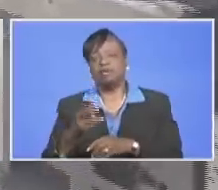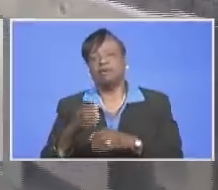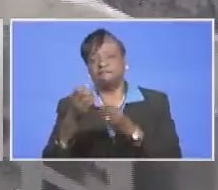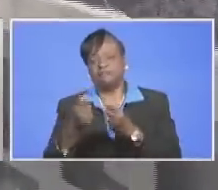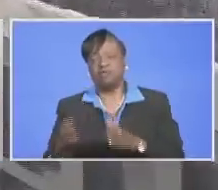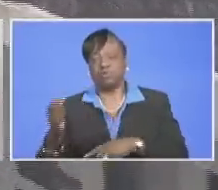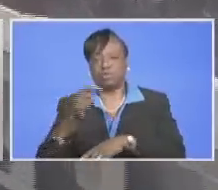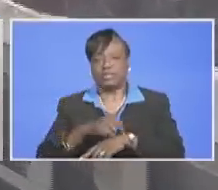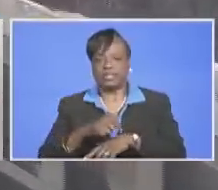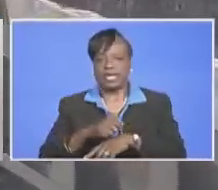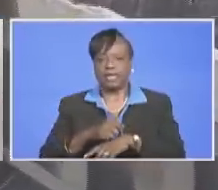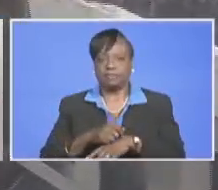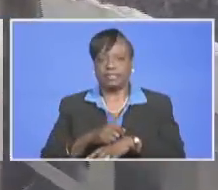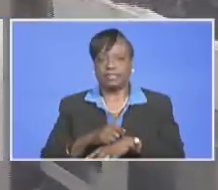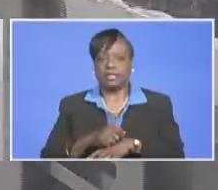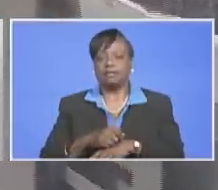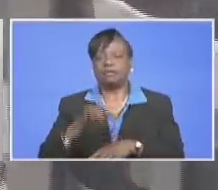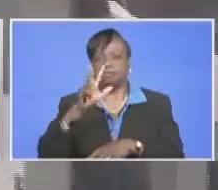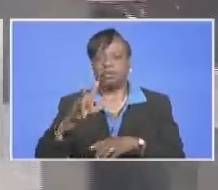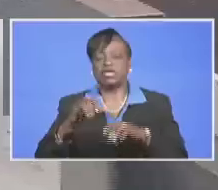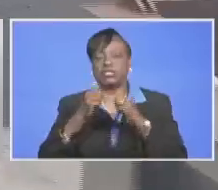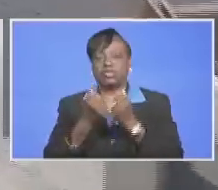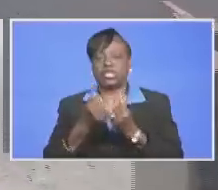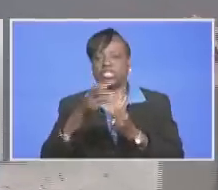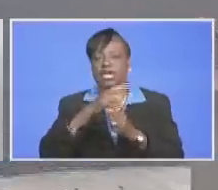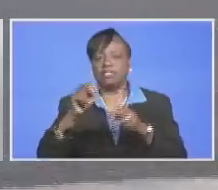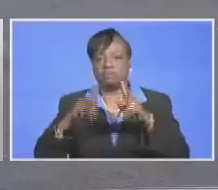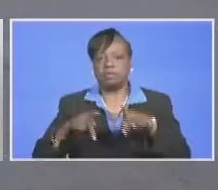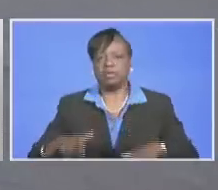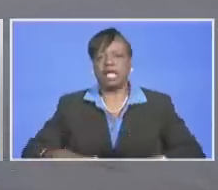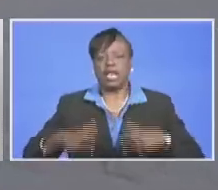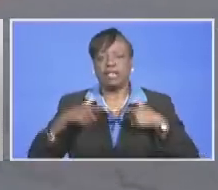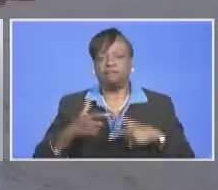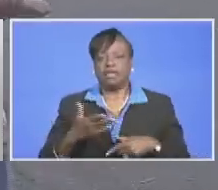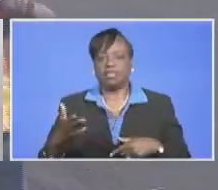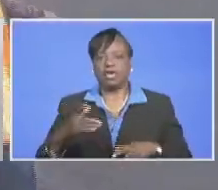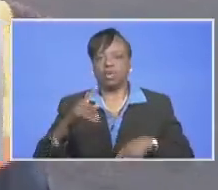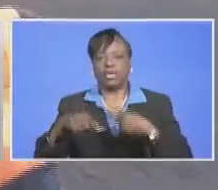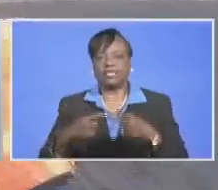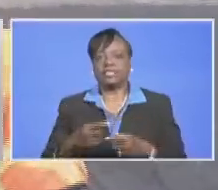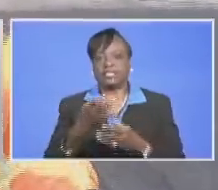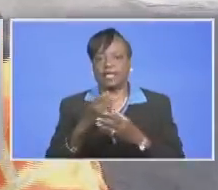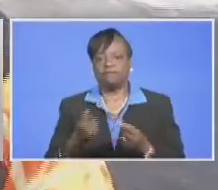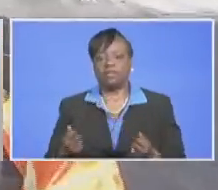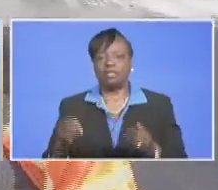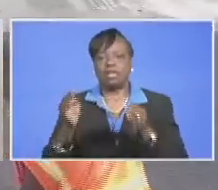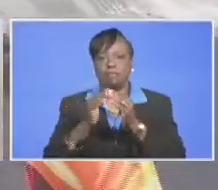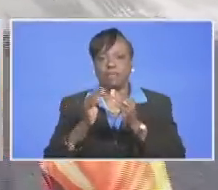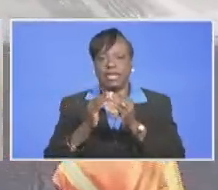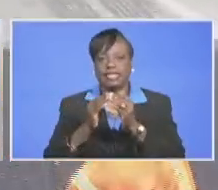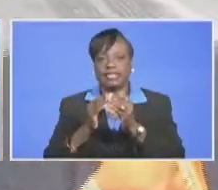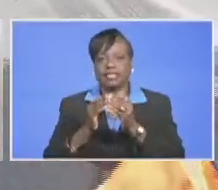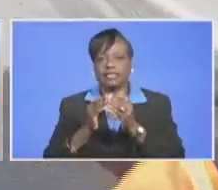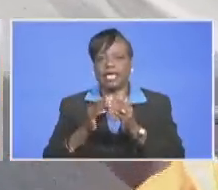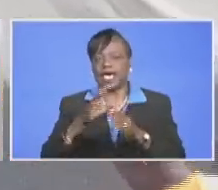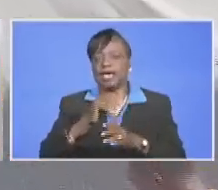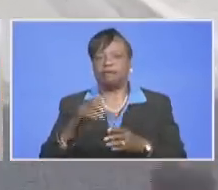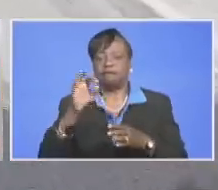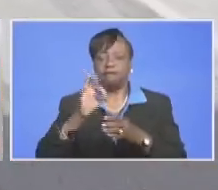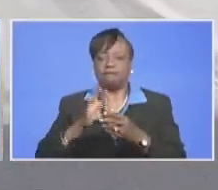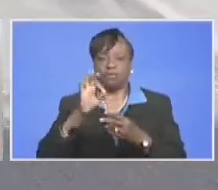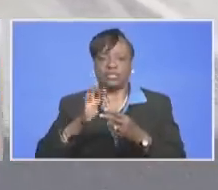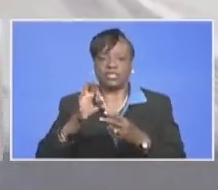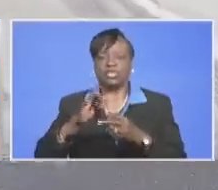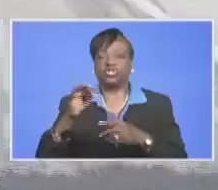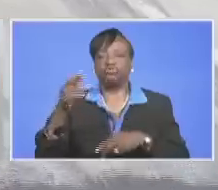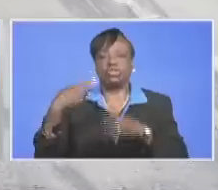closure after 3 associations and residents attended several meetings with the Ministry of Works engineers and voted unanimously to return